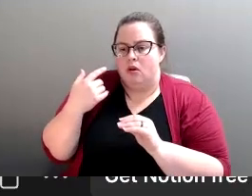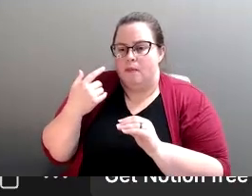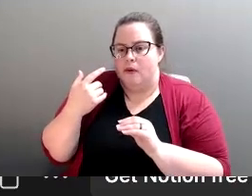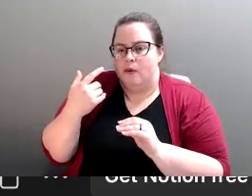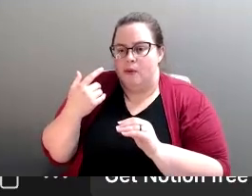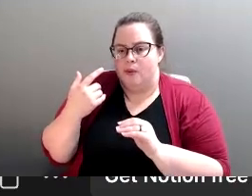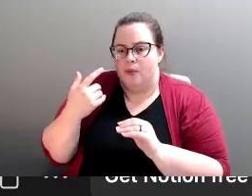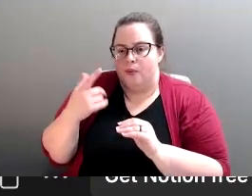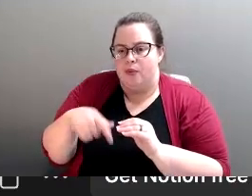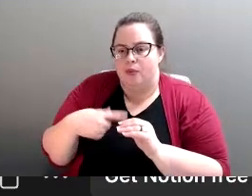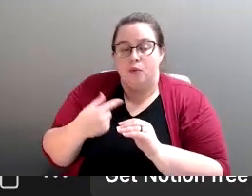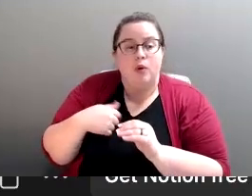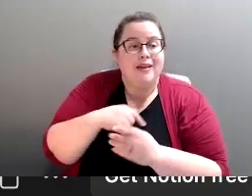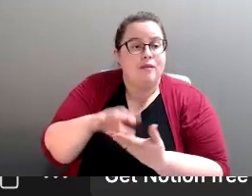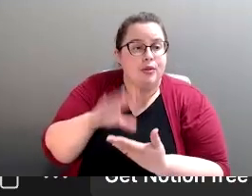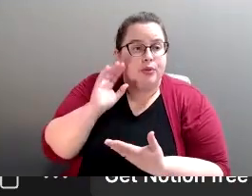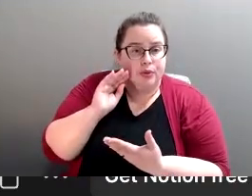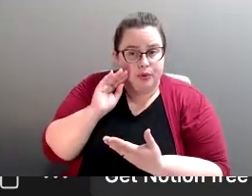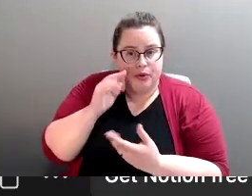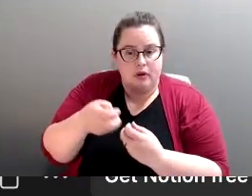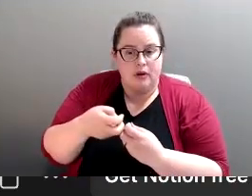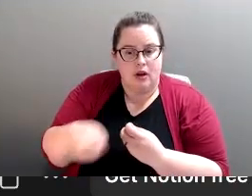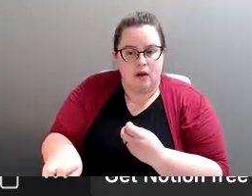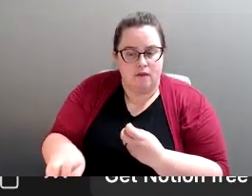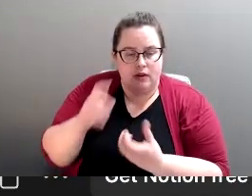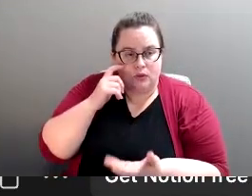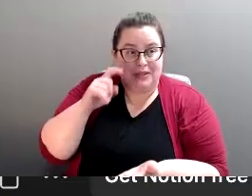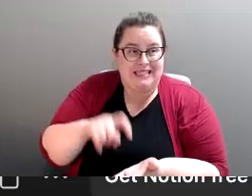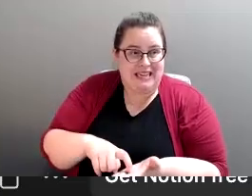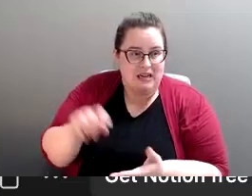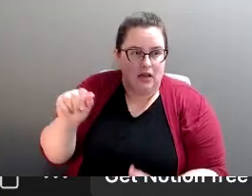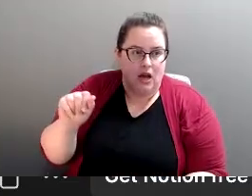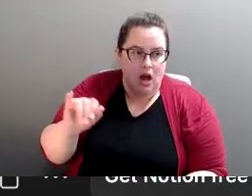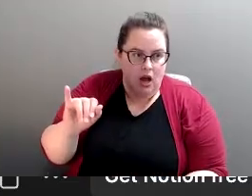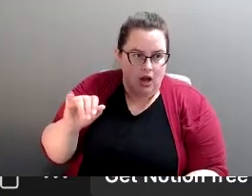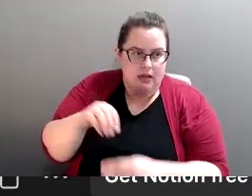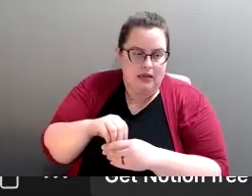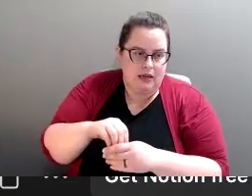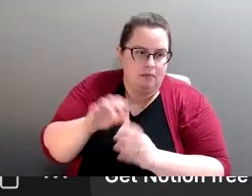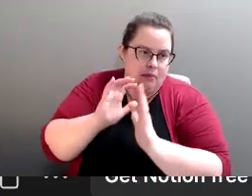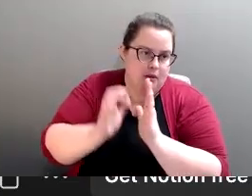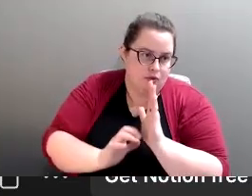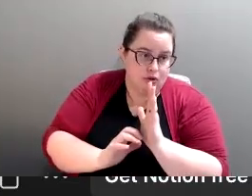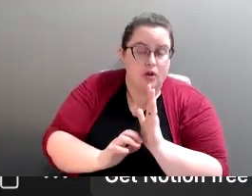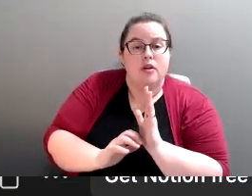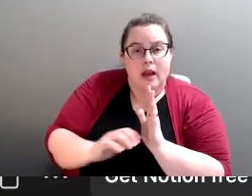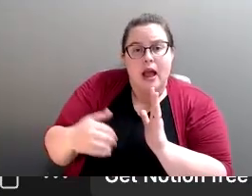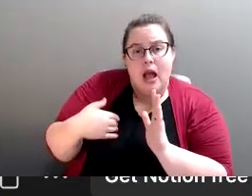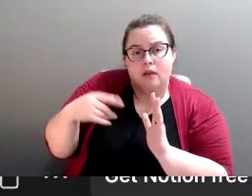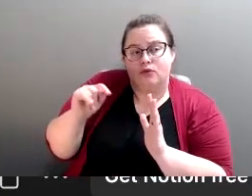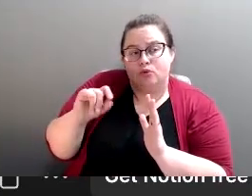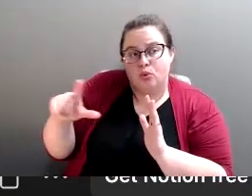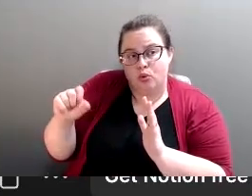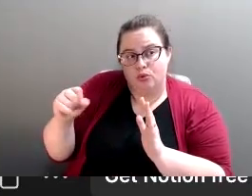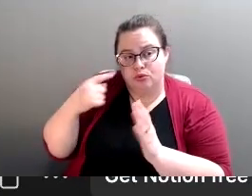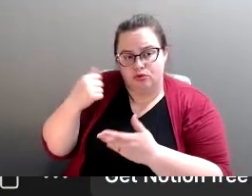we've learned that it's really hard to kind of detect AI in papers Mhm. There are tools that are trying to do that, but there